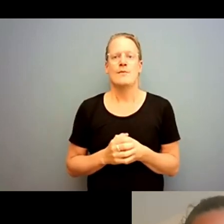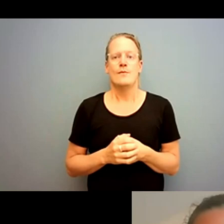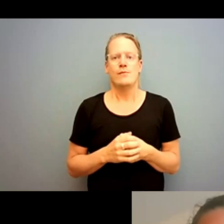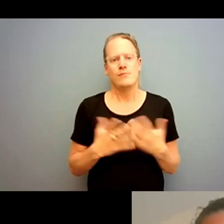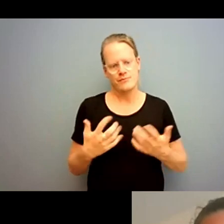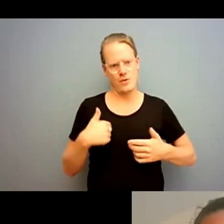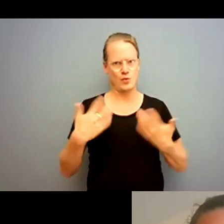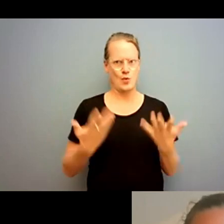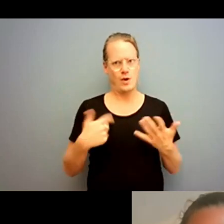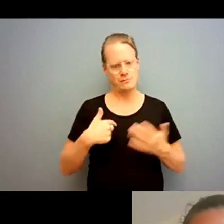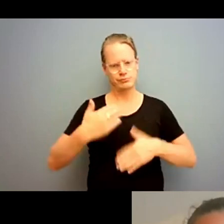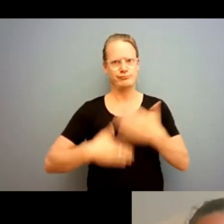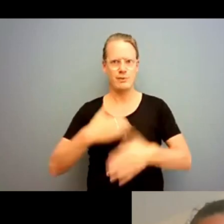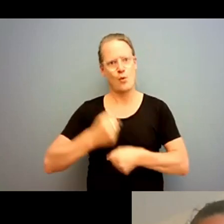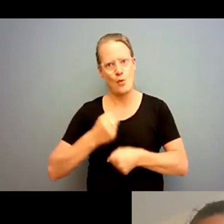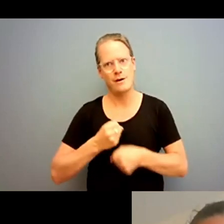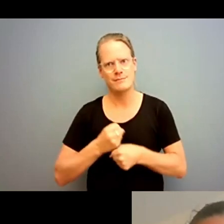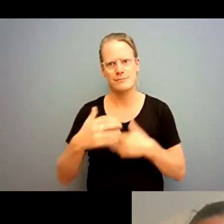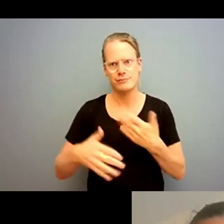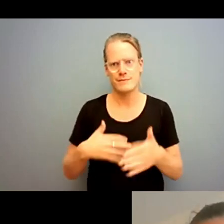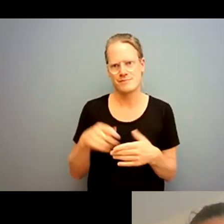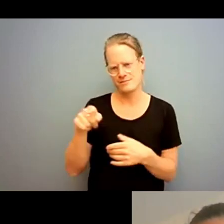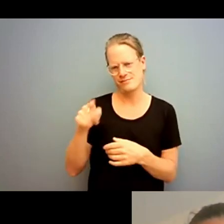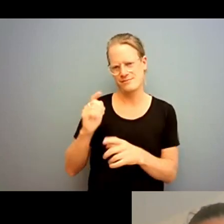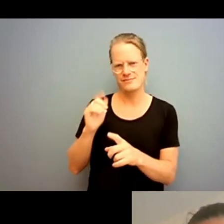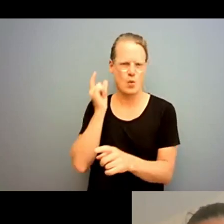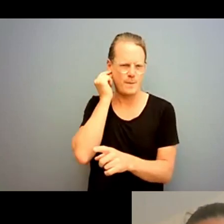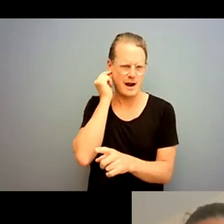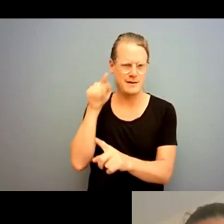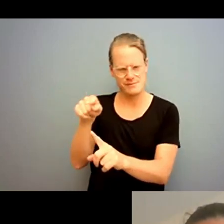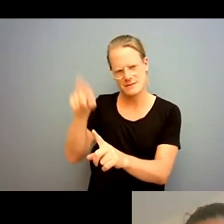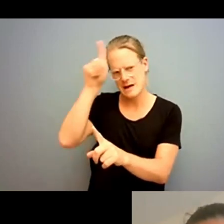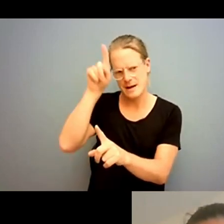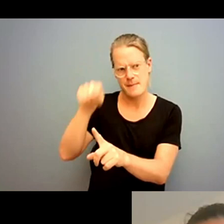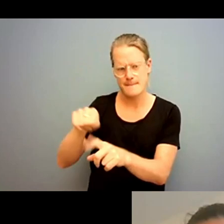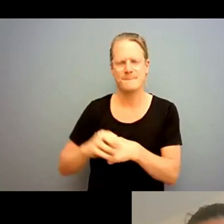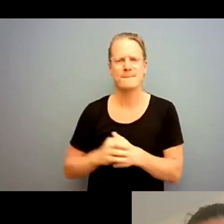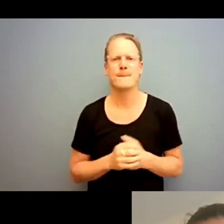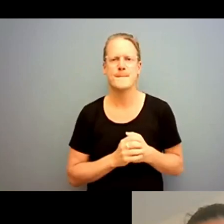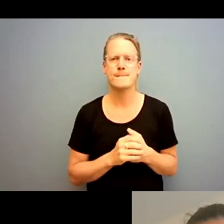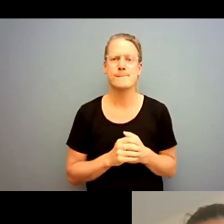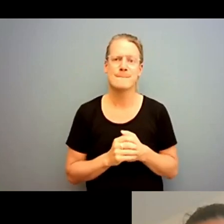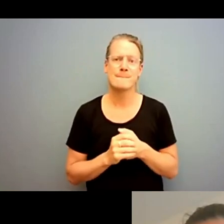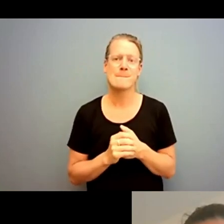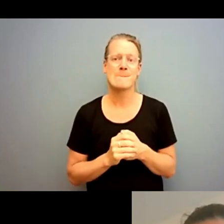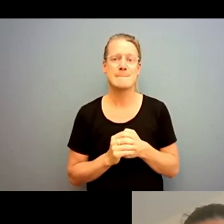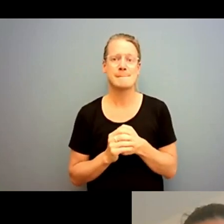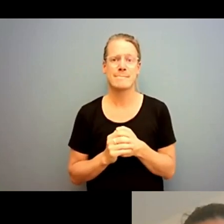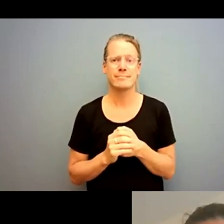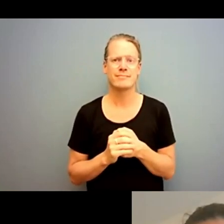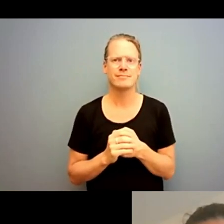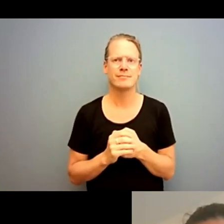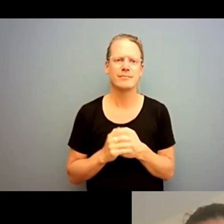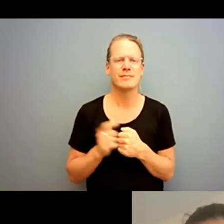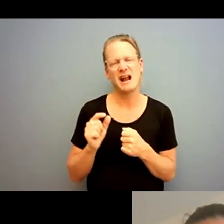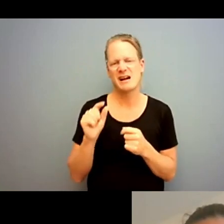very shortly. This is a project that will take place probably during the latter part of next year. So it gives